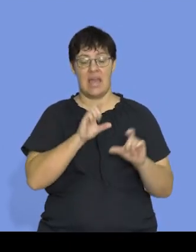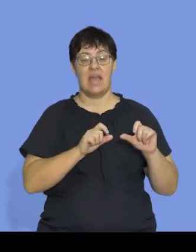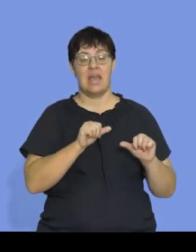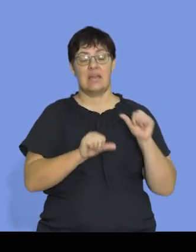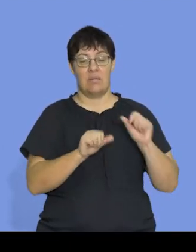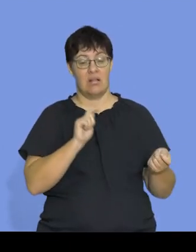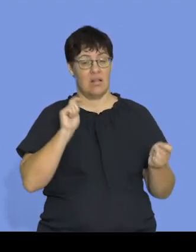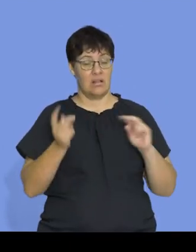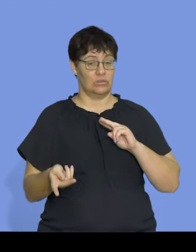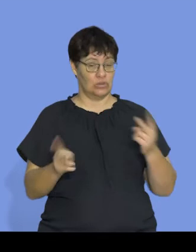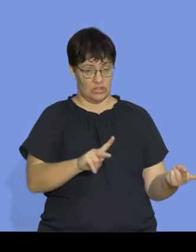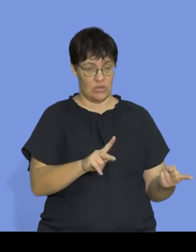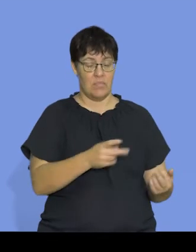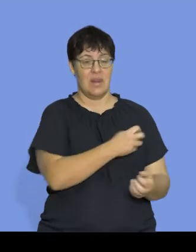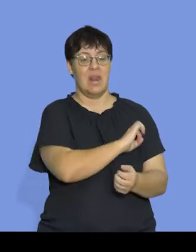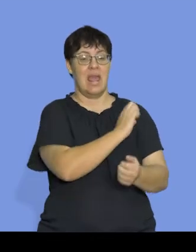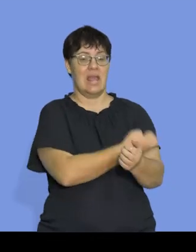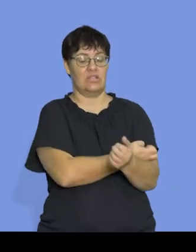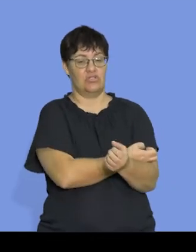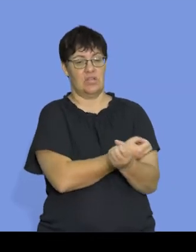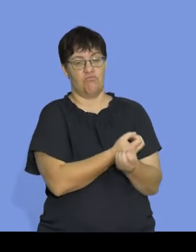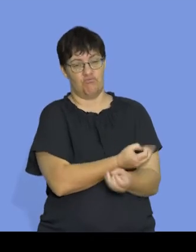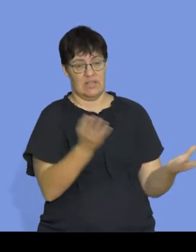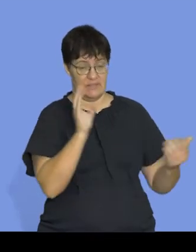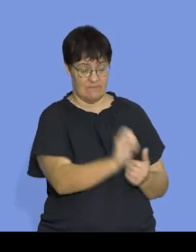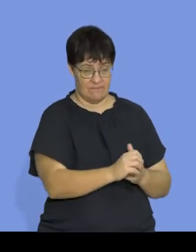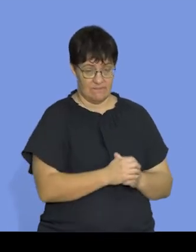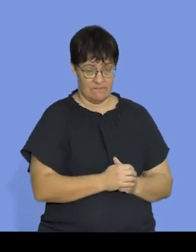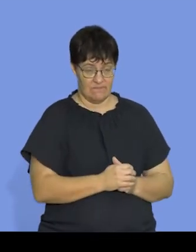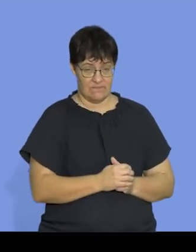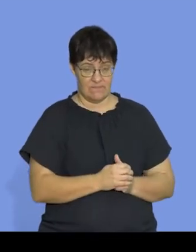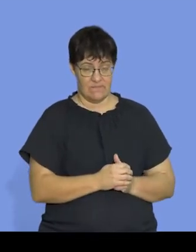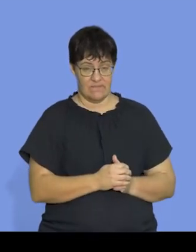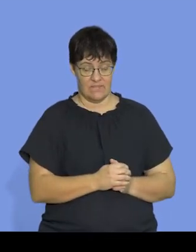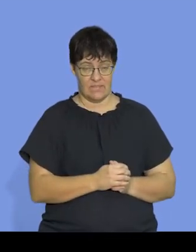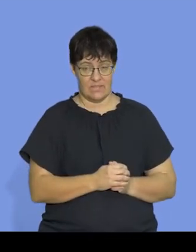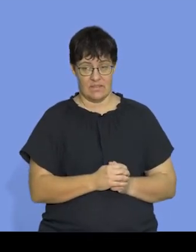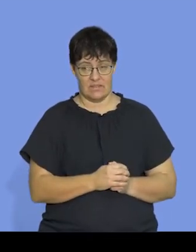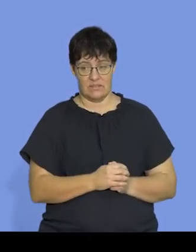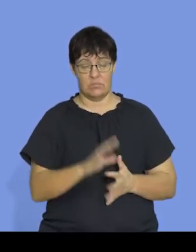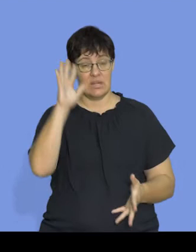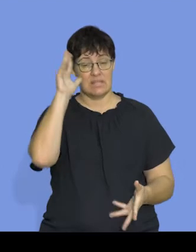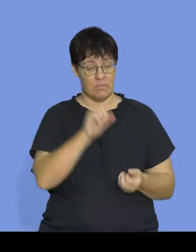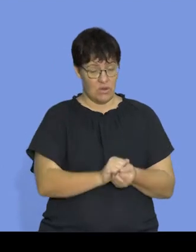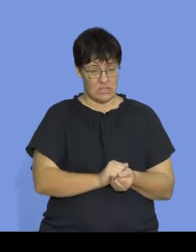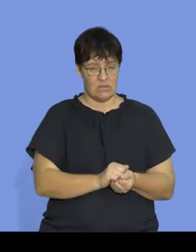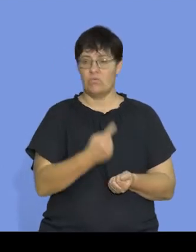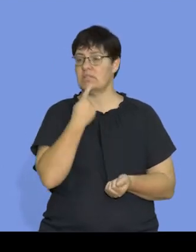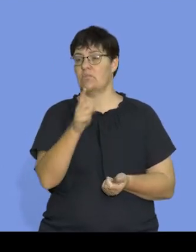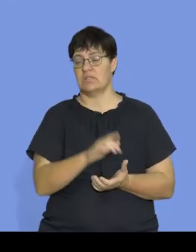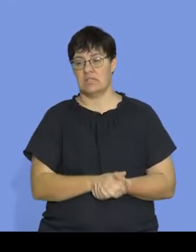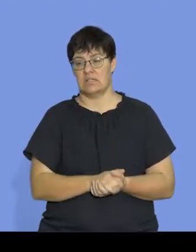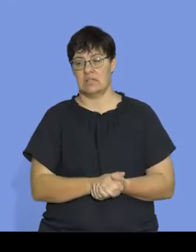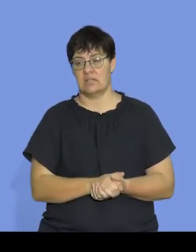actually released, right? Okay, so if we to actually summarize that, we would say that the